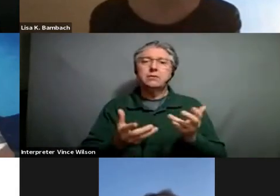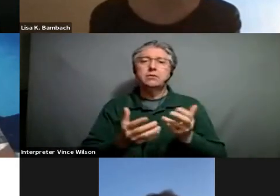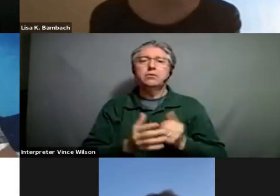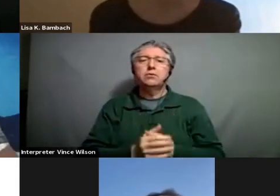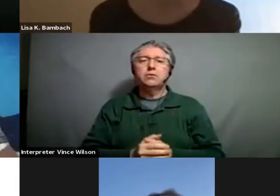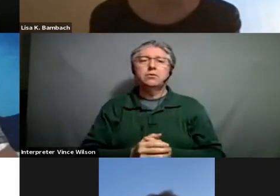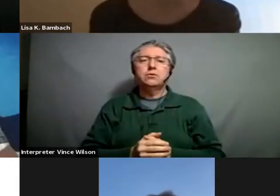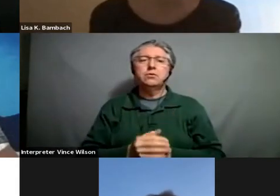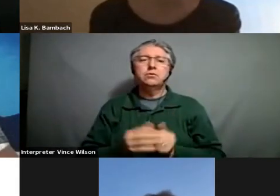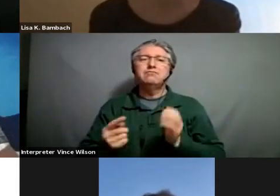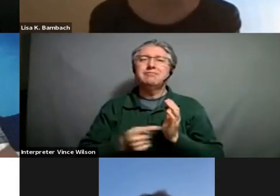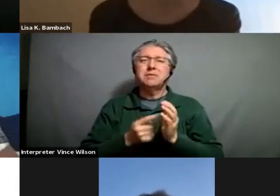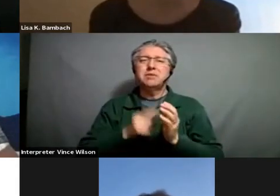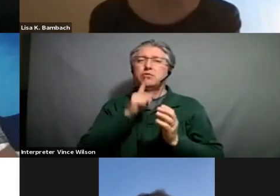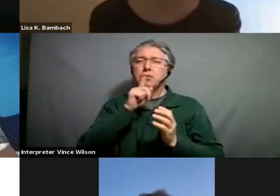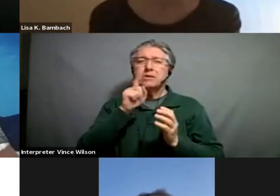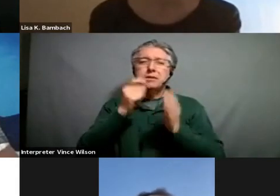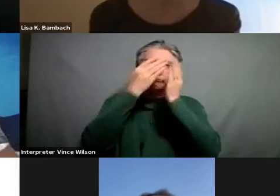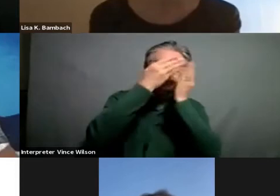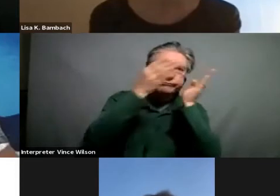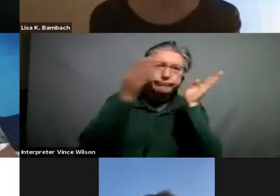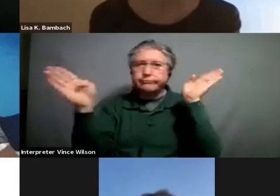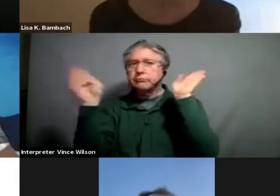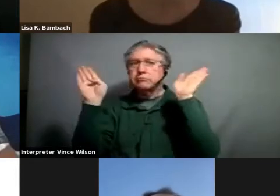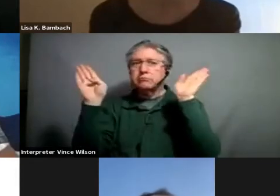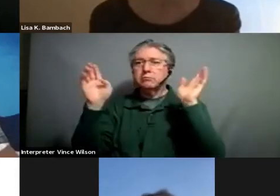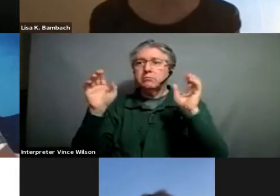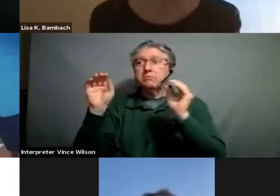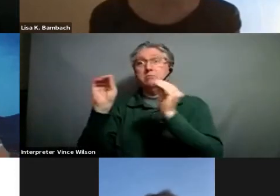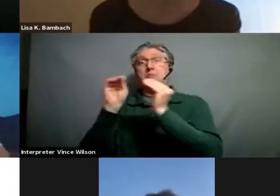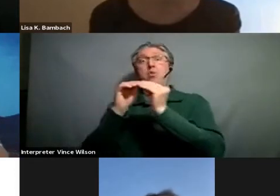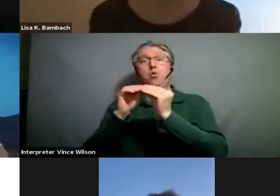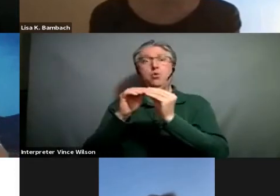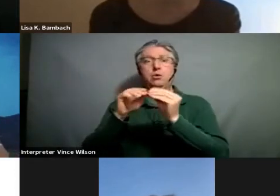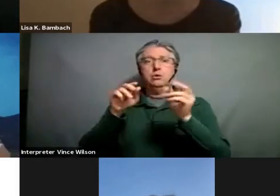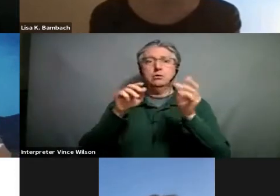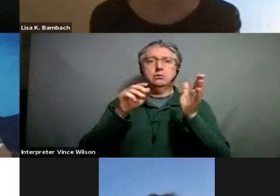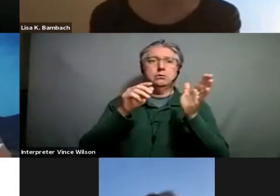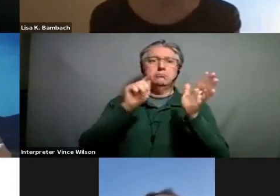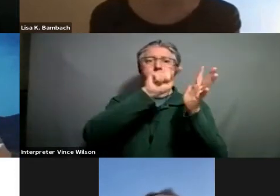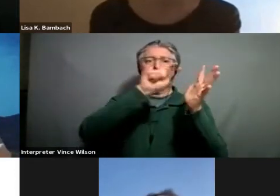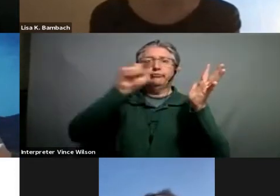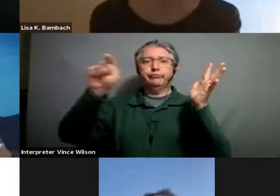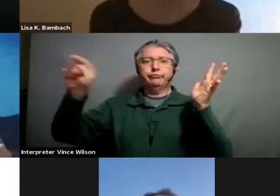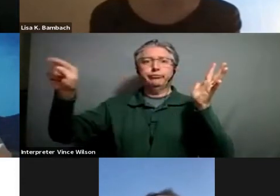So sometimes you need a bigger scope of the